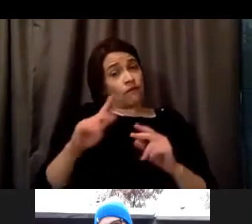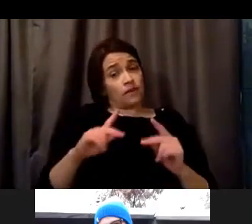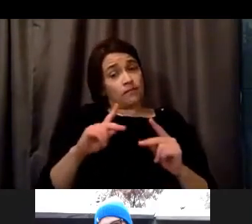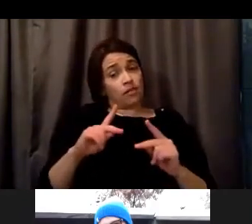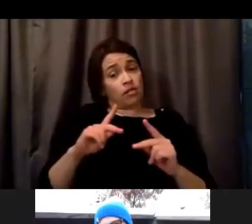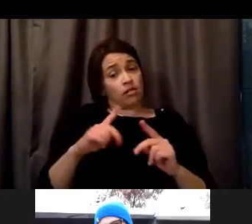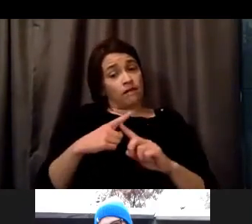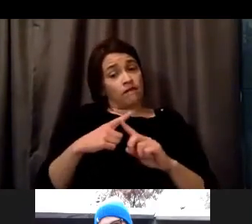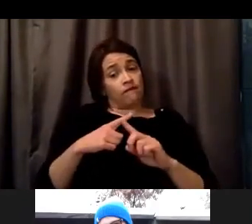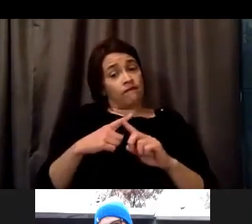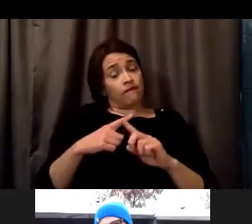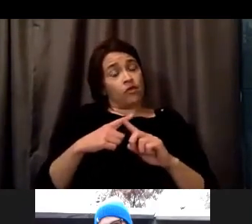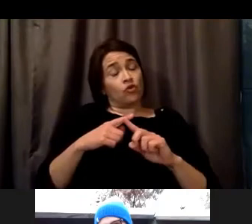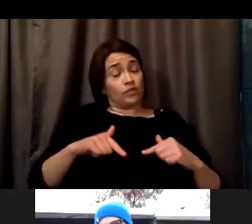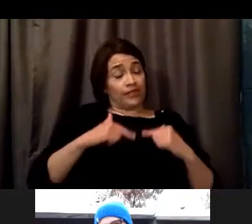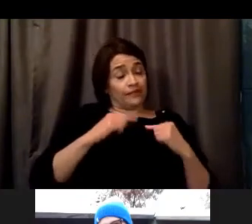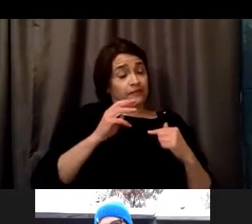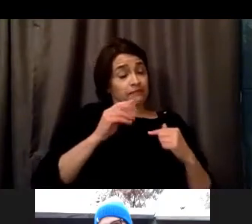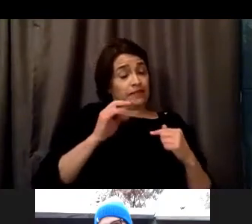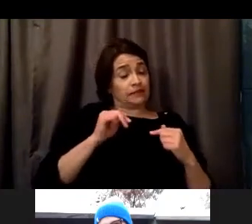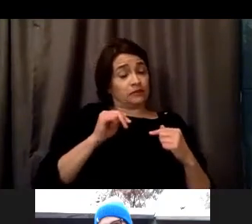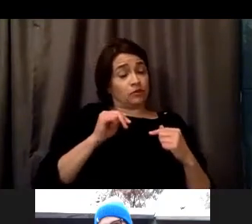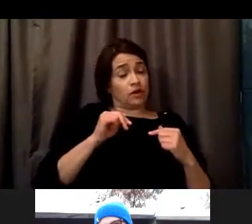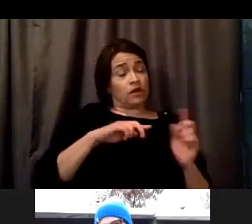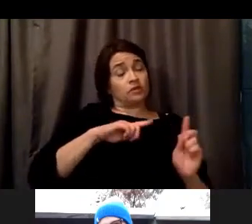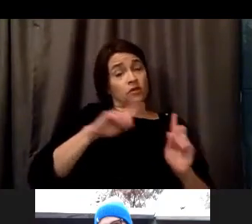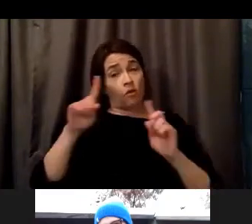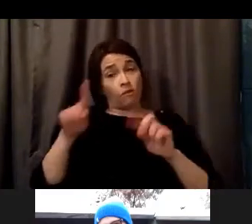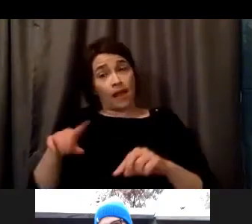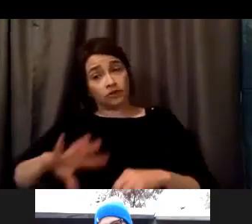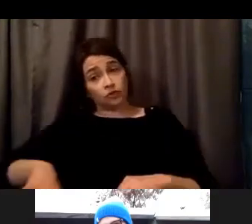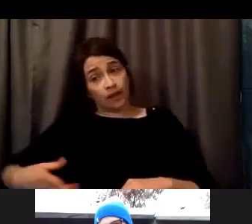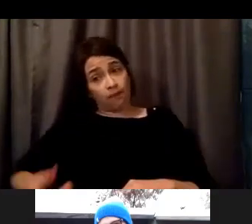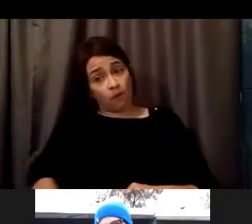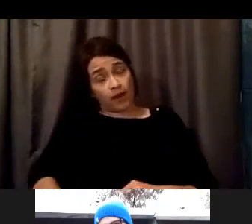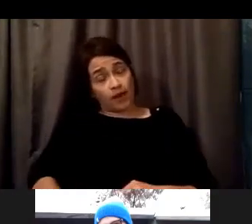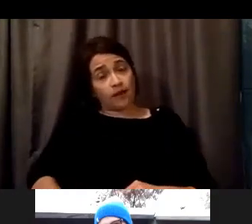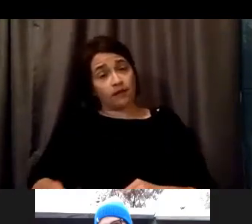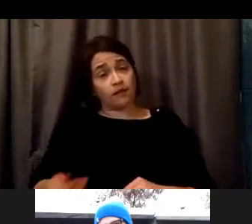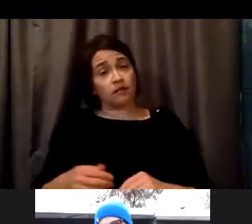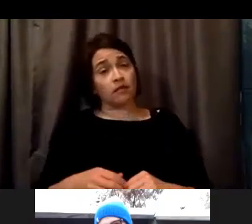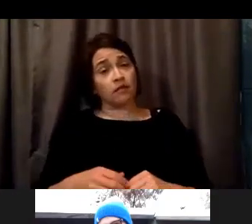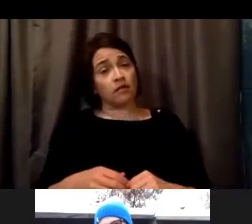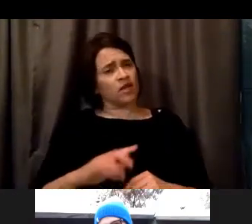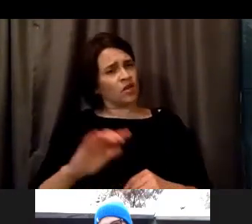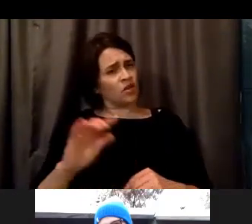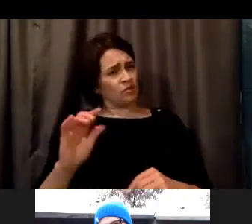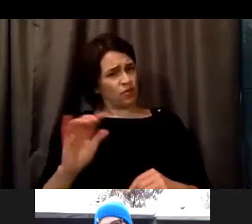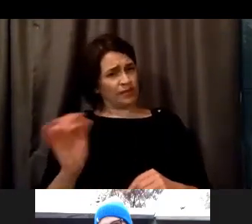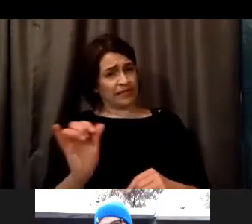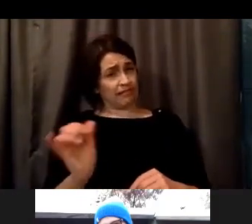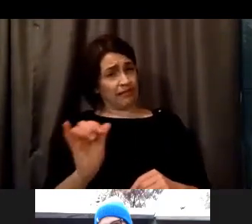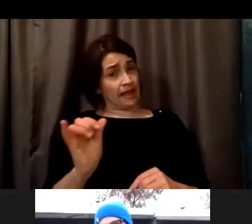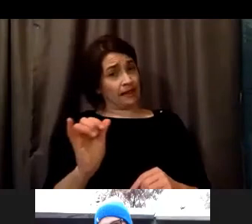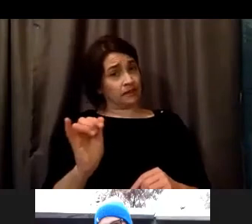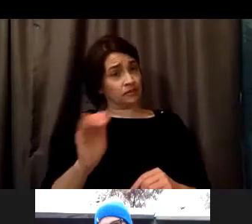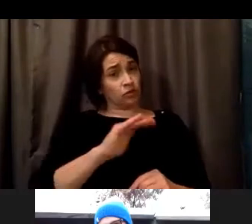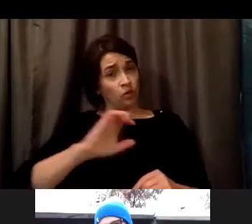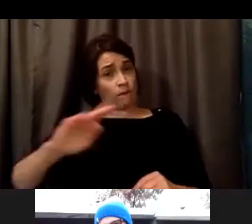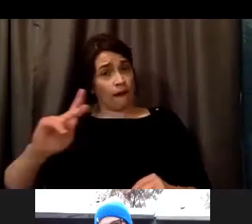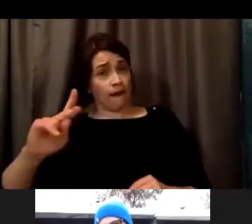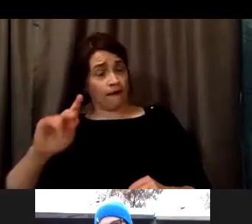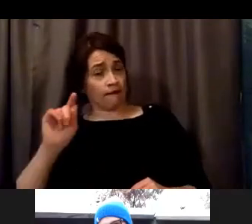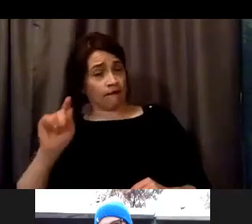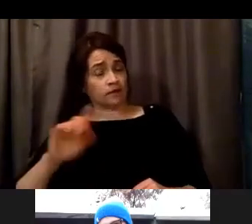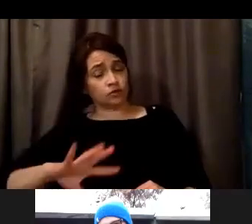Cambodia? I know you've lived in Cambodia for a while. You know, what's it like going back? And the second question